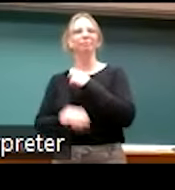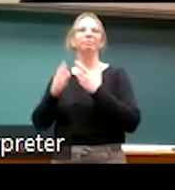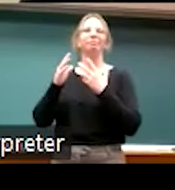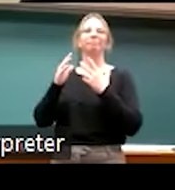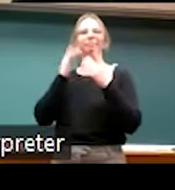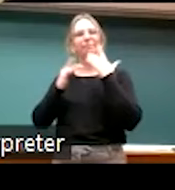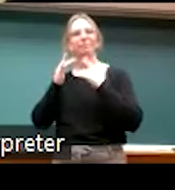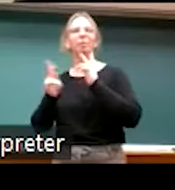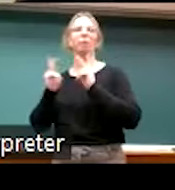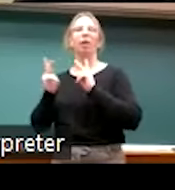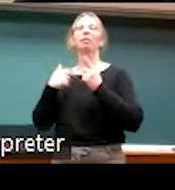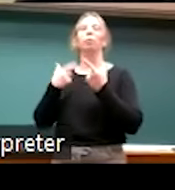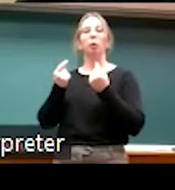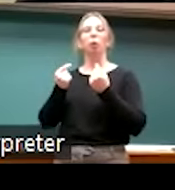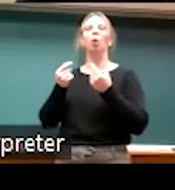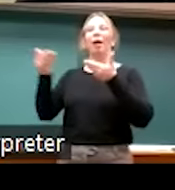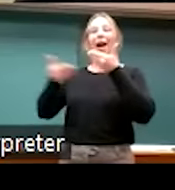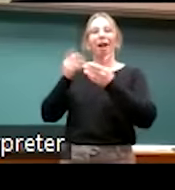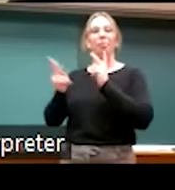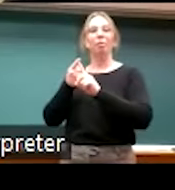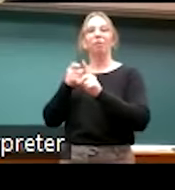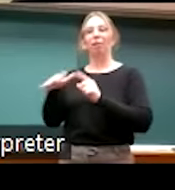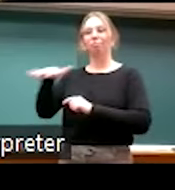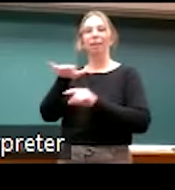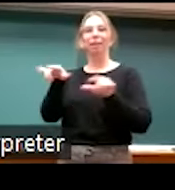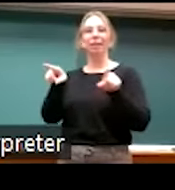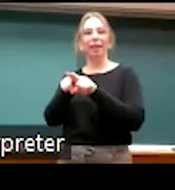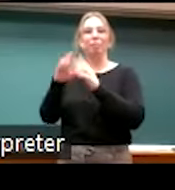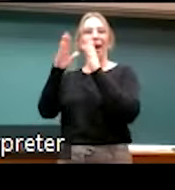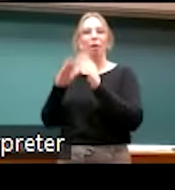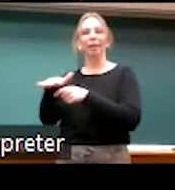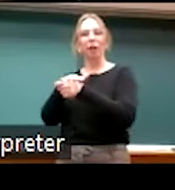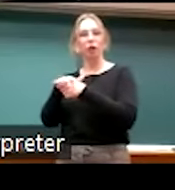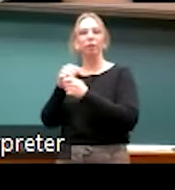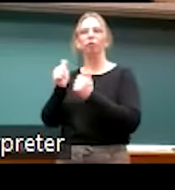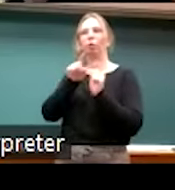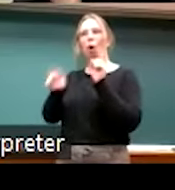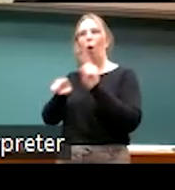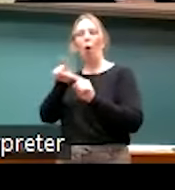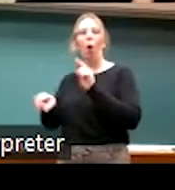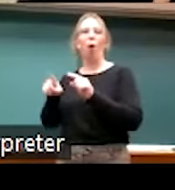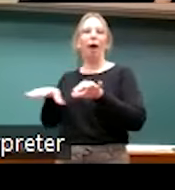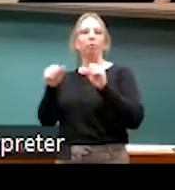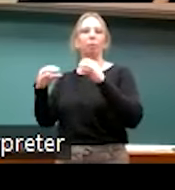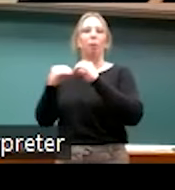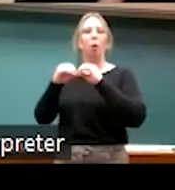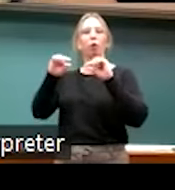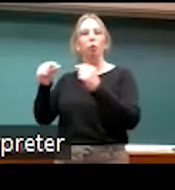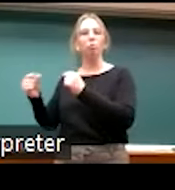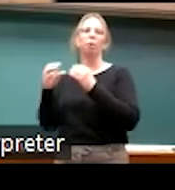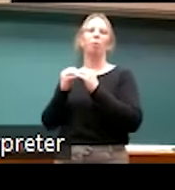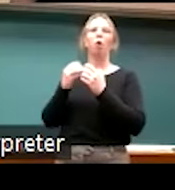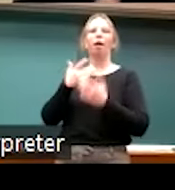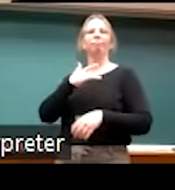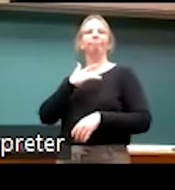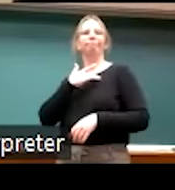we hire people from those same housing areas to then go and administer more mood lifters groups. So it's very culturally sensitive and we